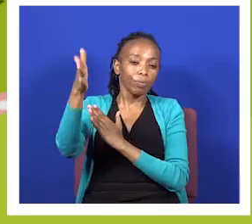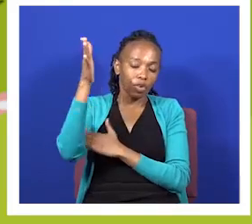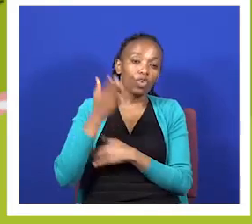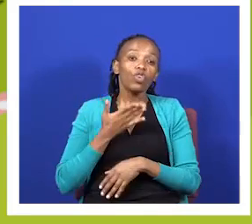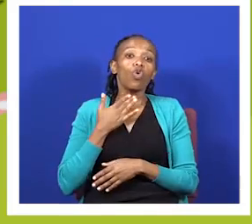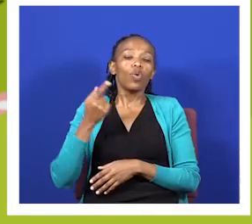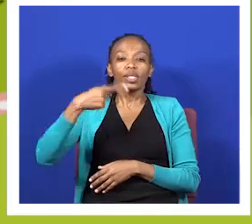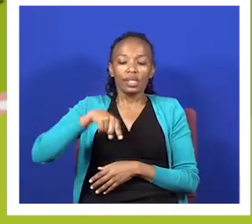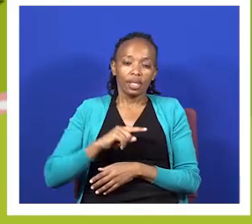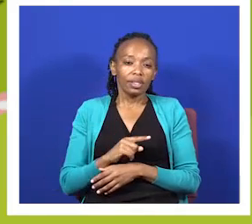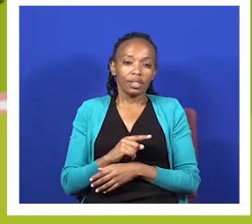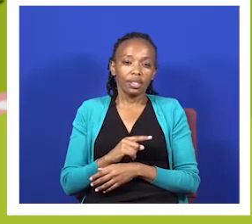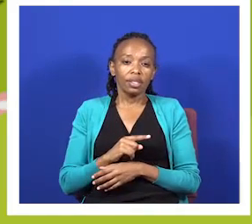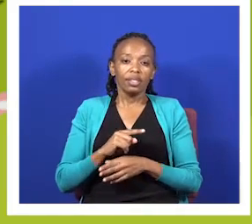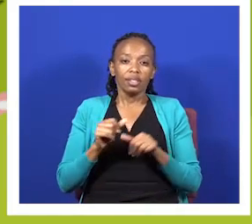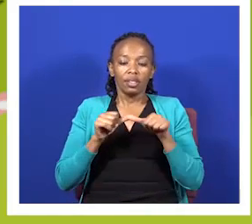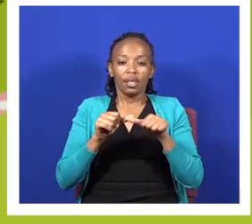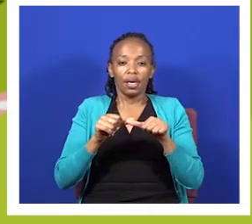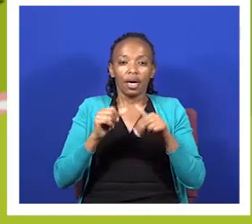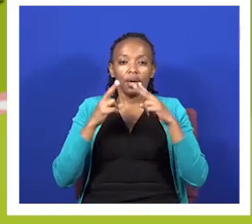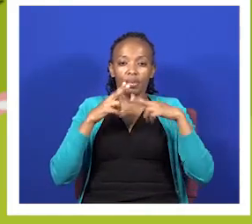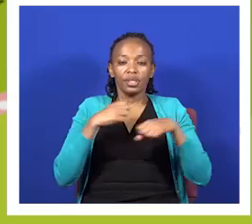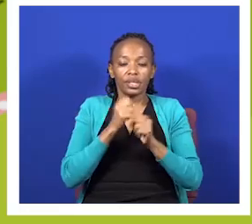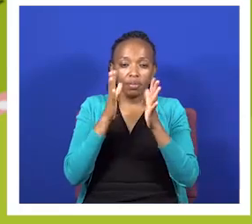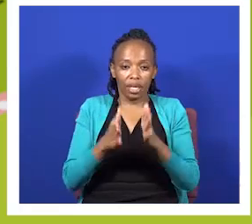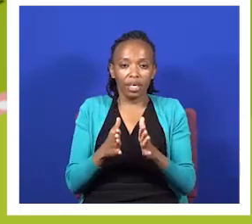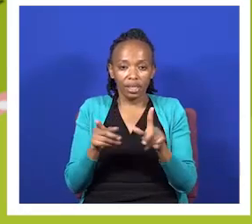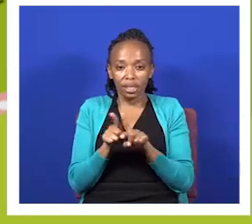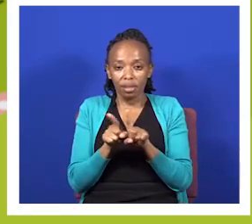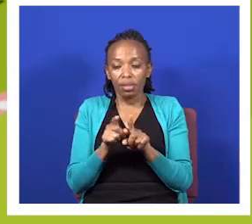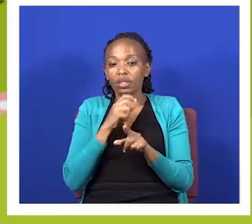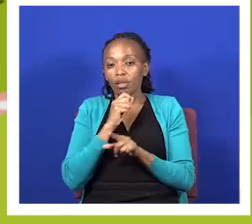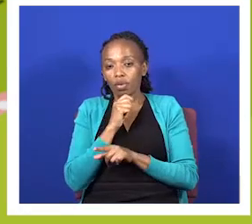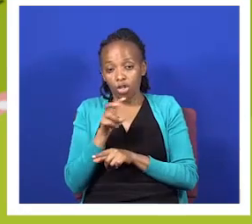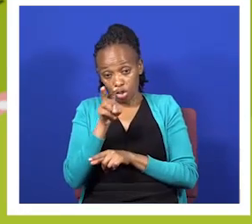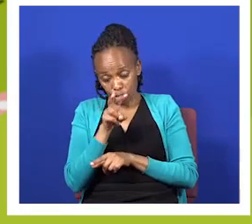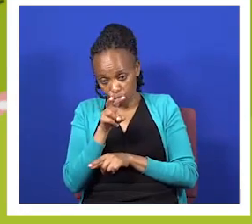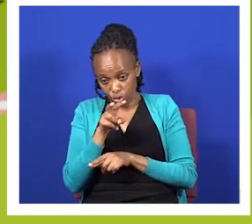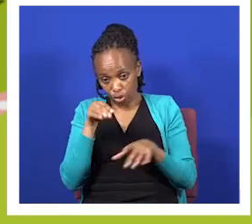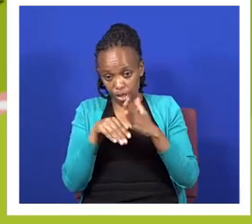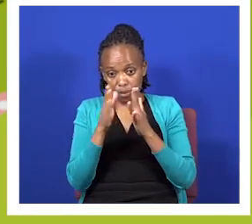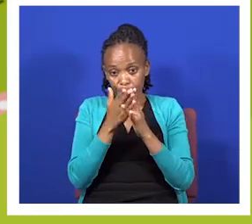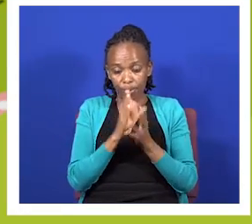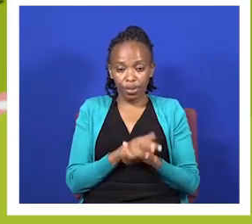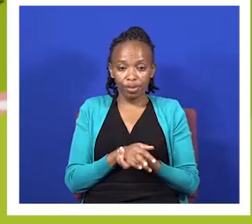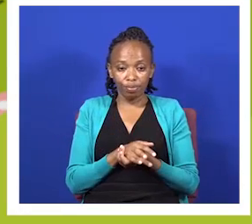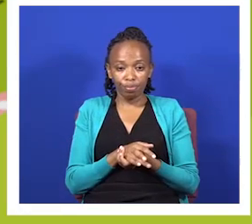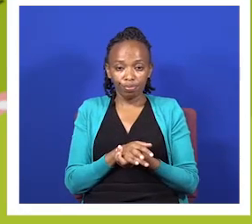God wants us to be peacemakers, like the boy you saw in the